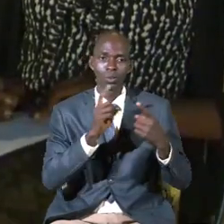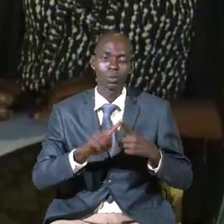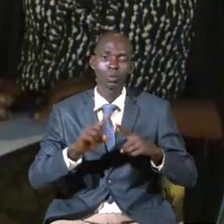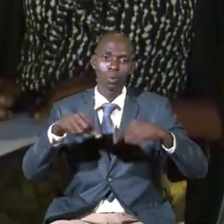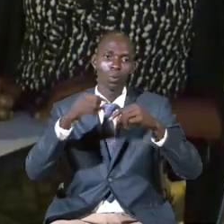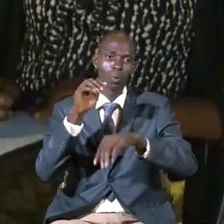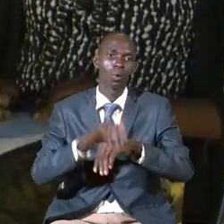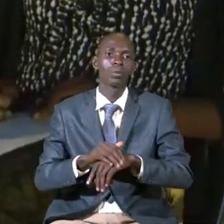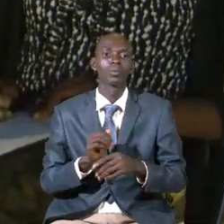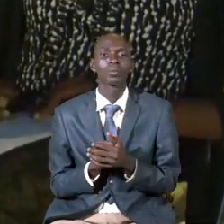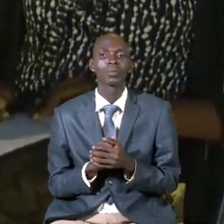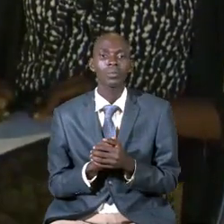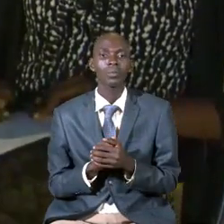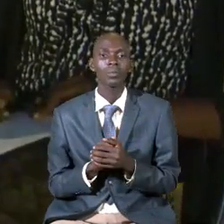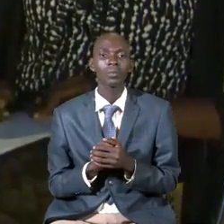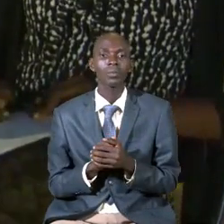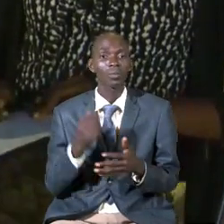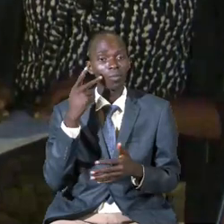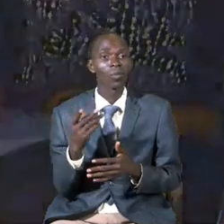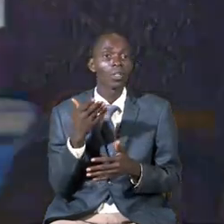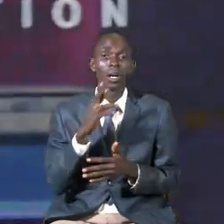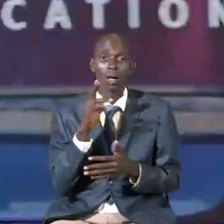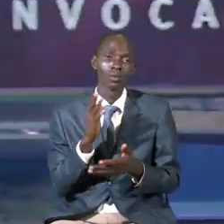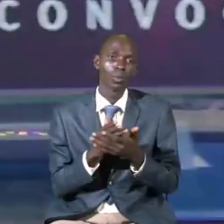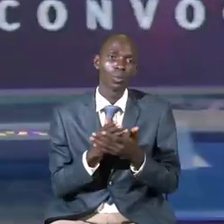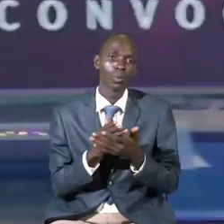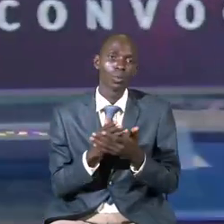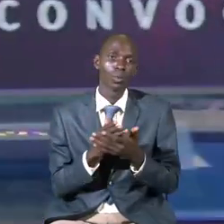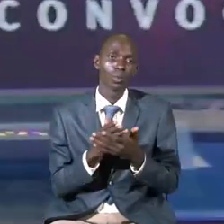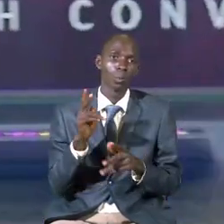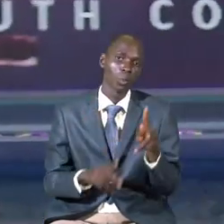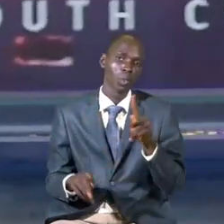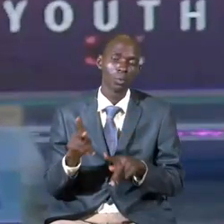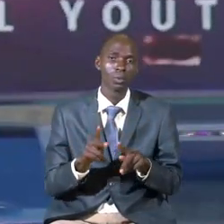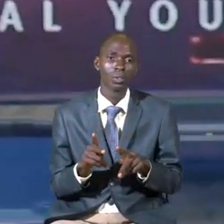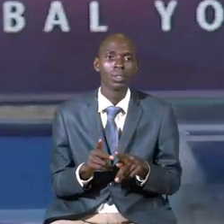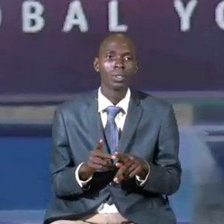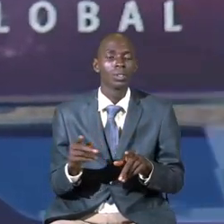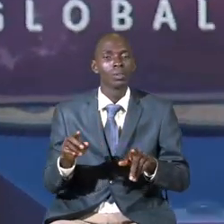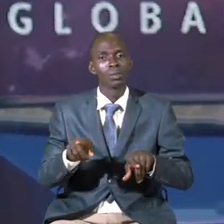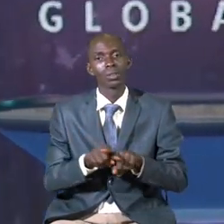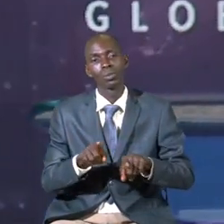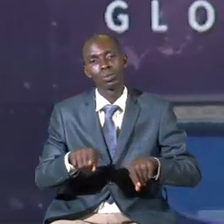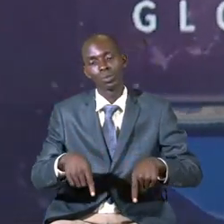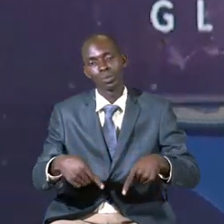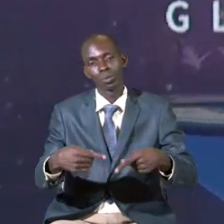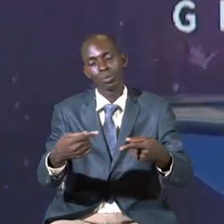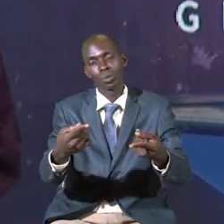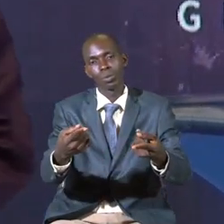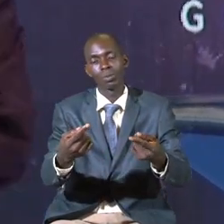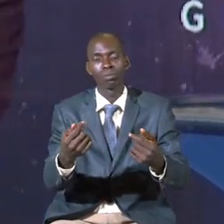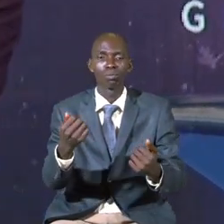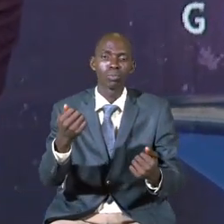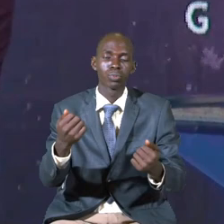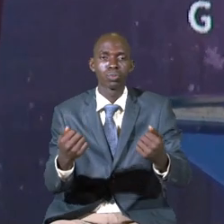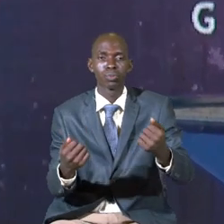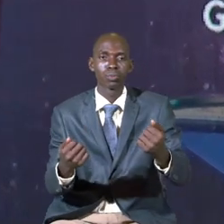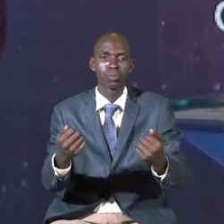some people they're driving and then they meet a road block before